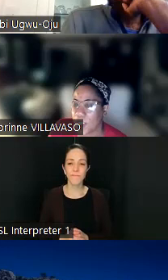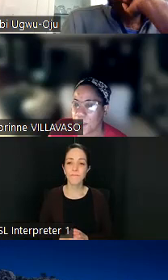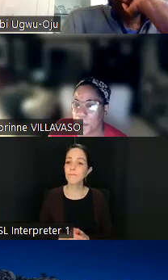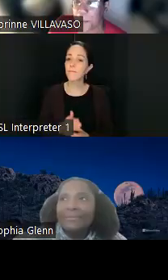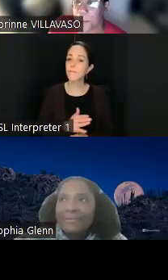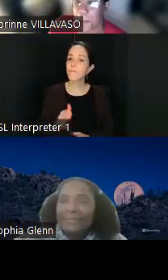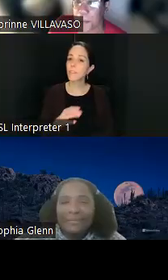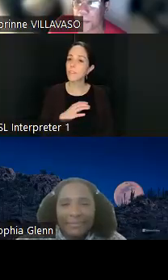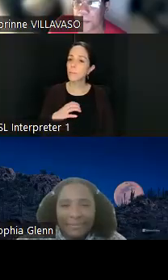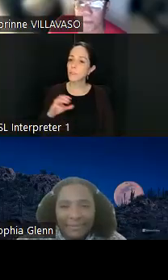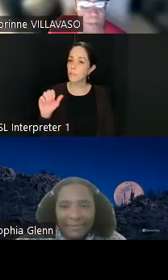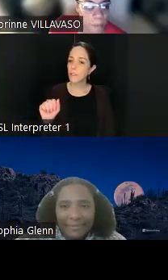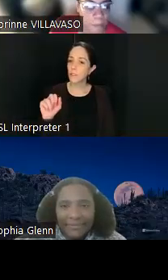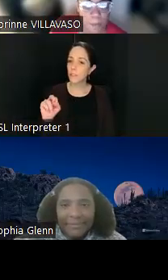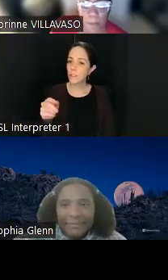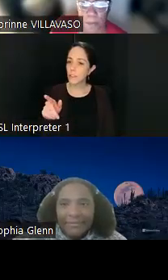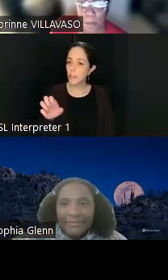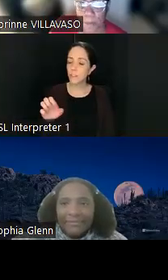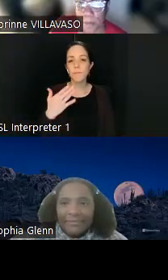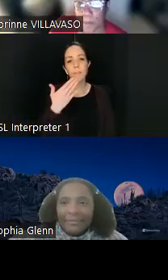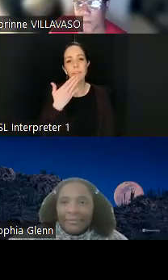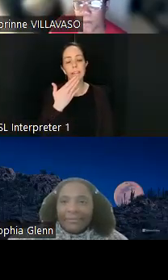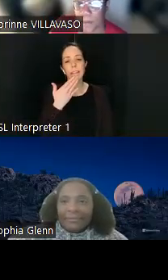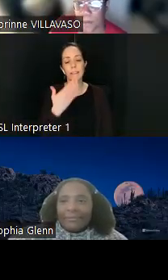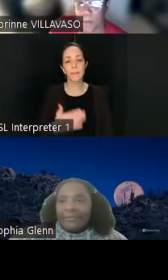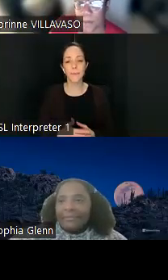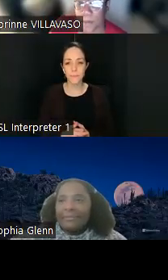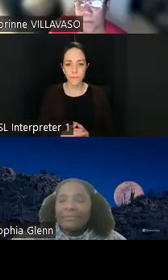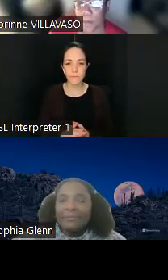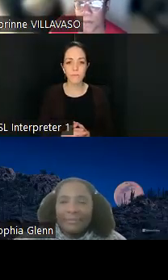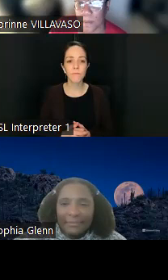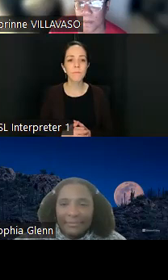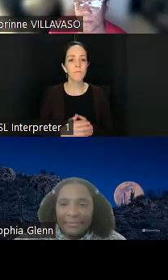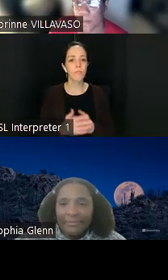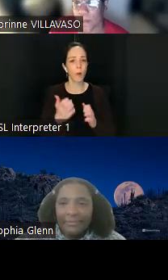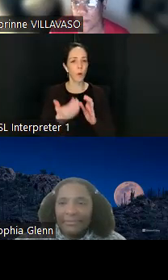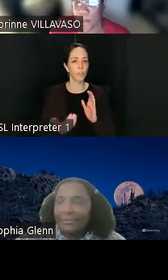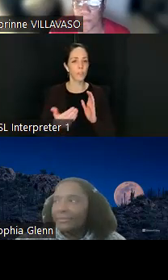Commissioner Angie. Thank you. I want to reiterate that